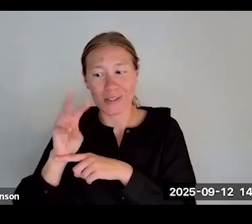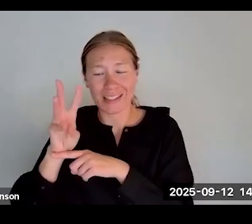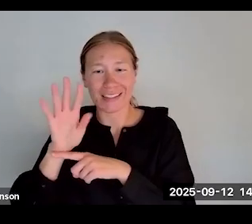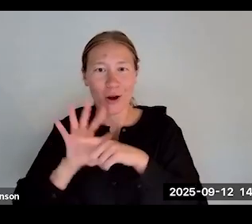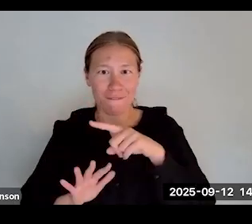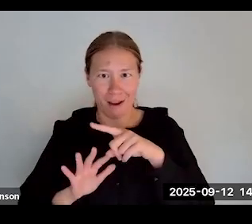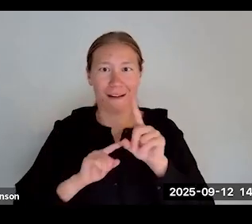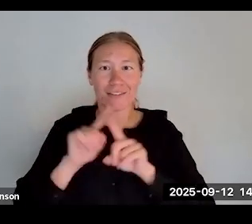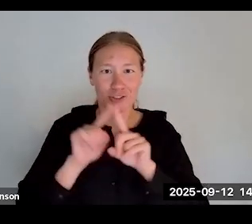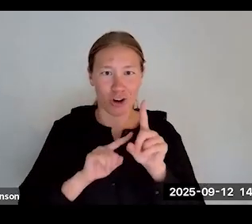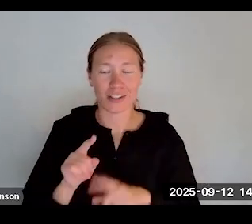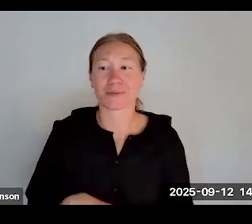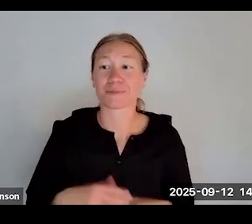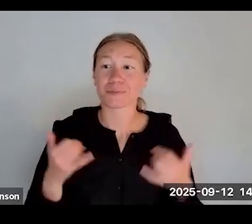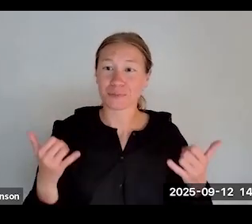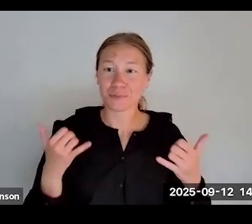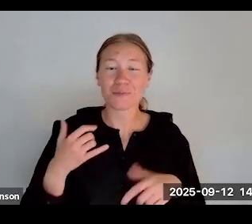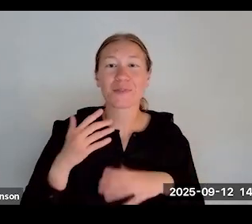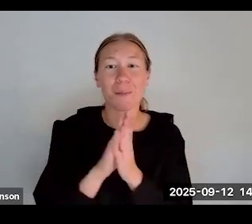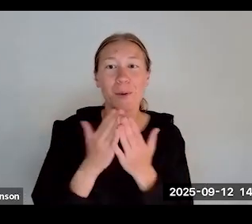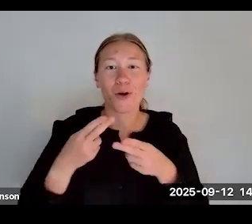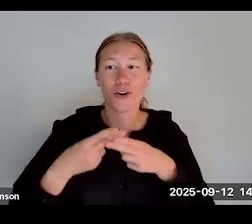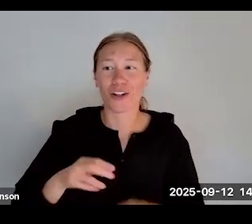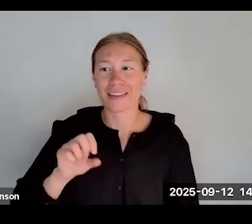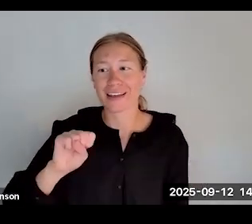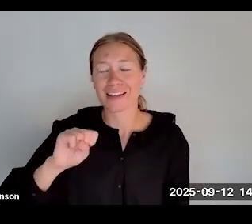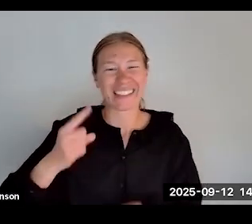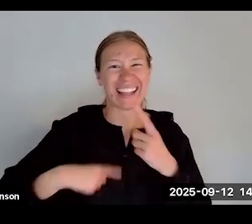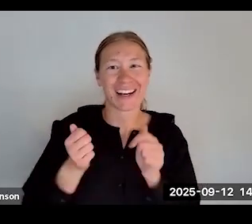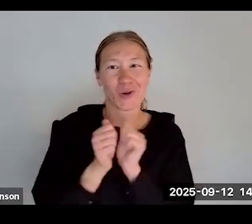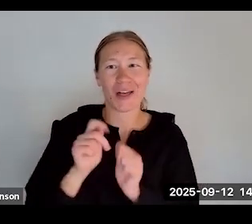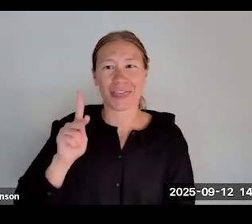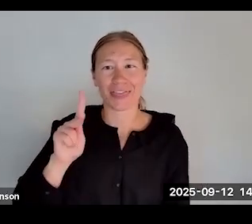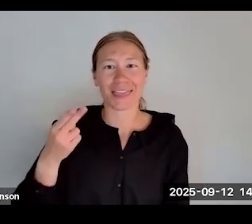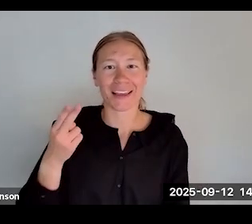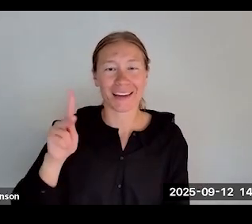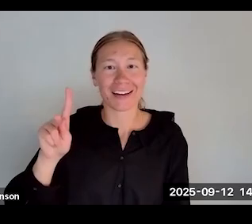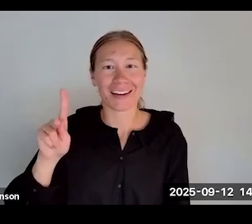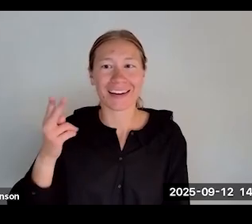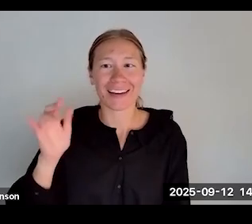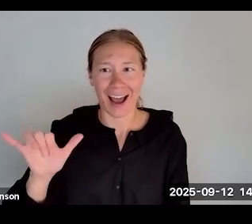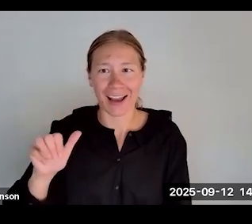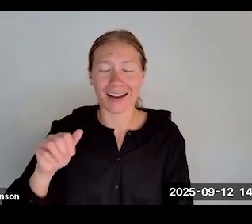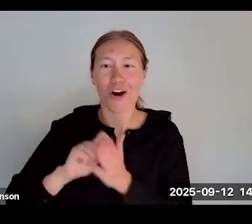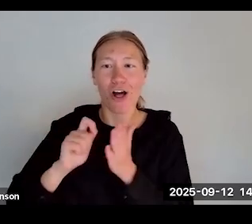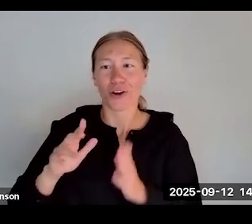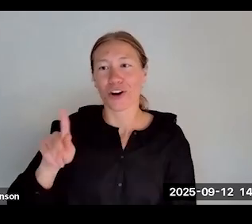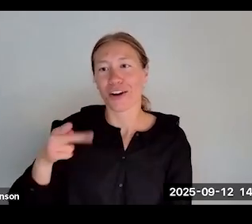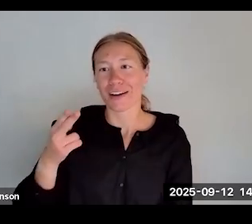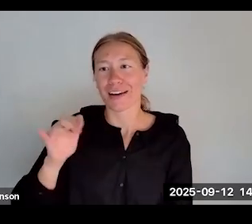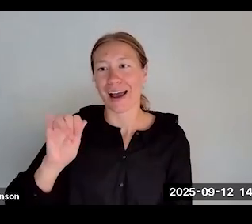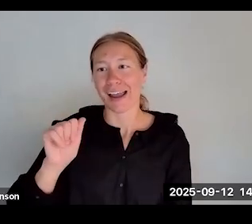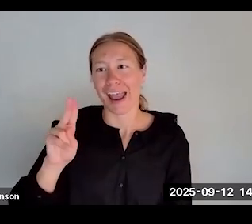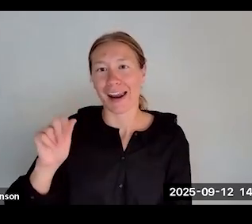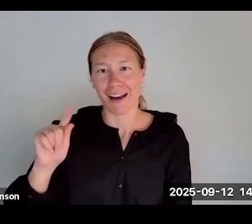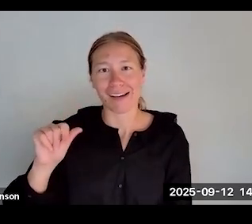This second book is called Signing with Kai by Kiana Tate, who is a deaf entrepreneur from Detroit, Michigan. So she's